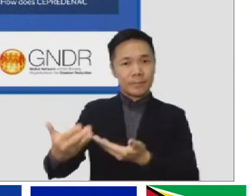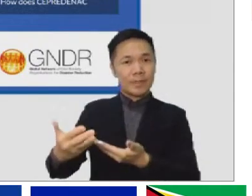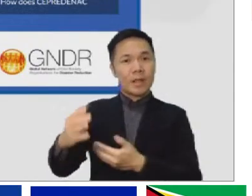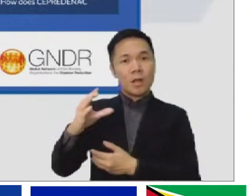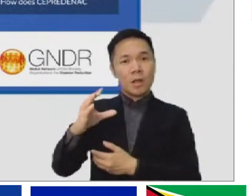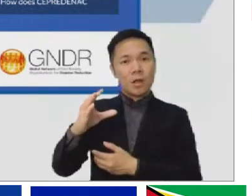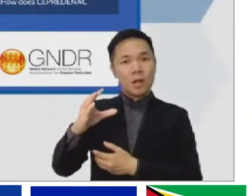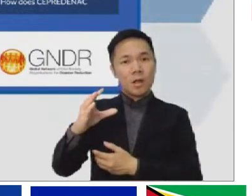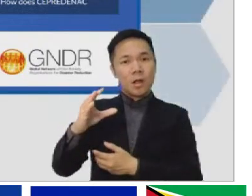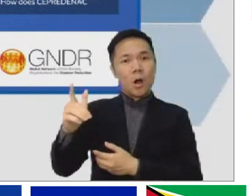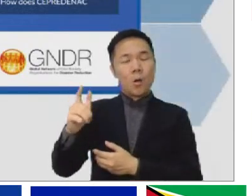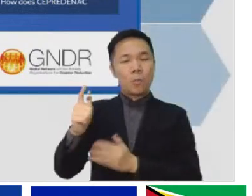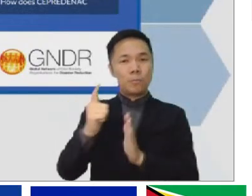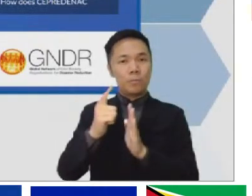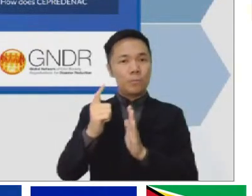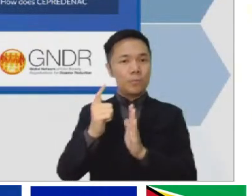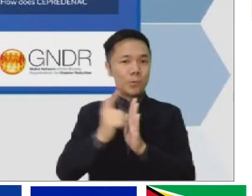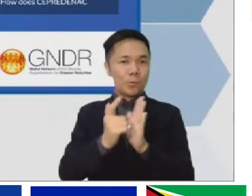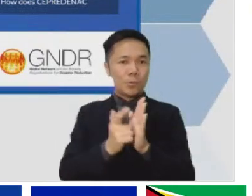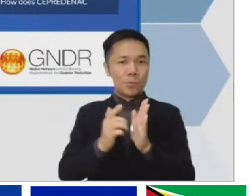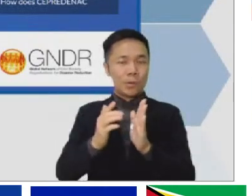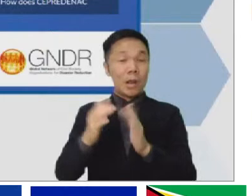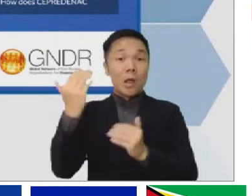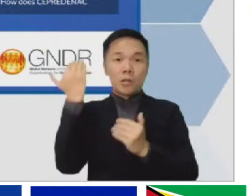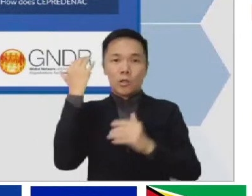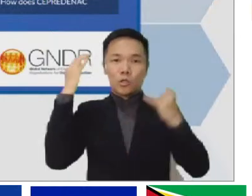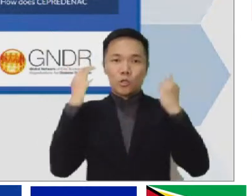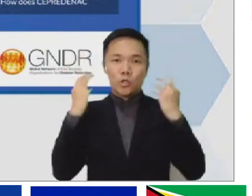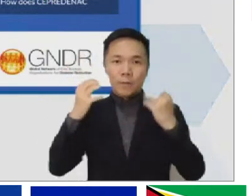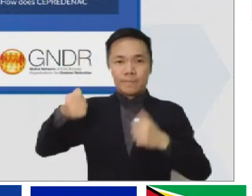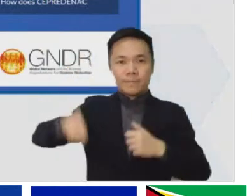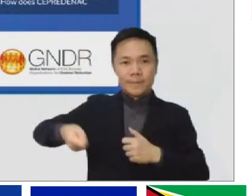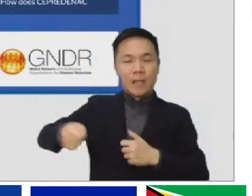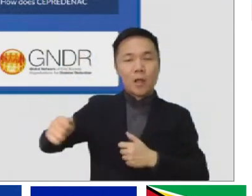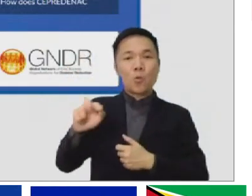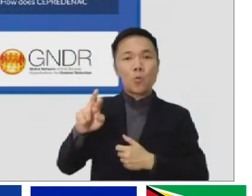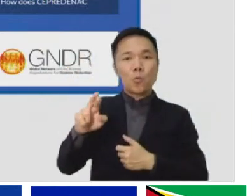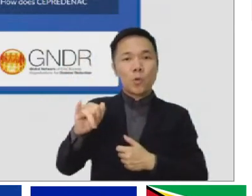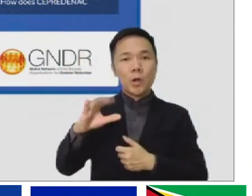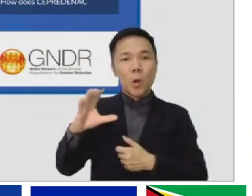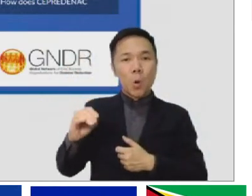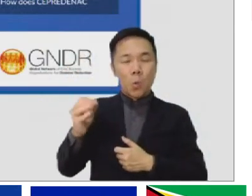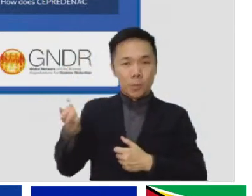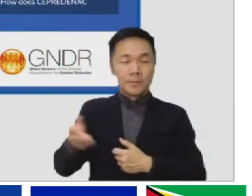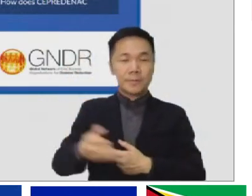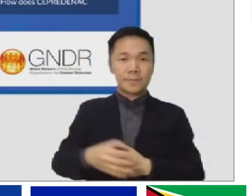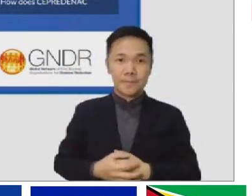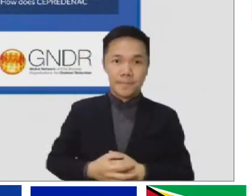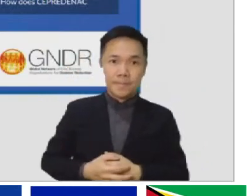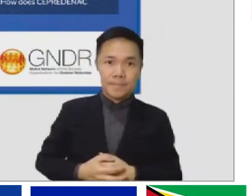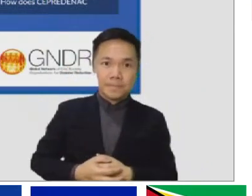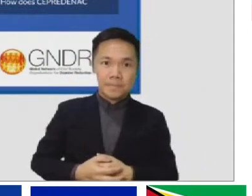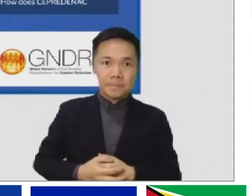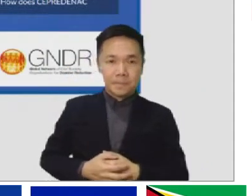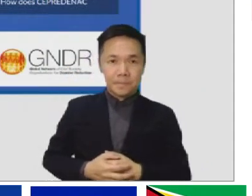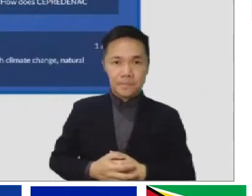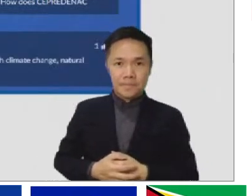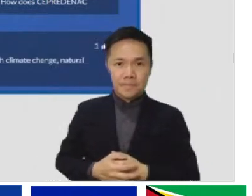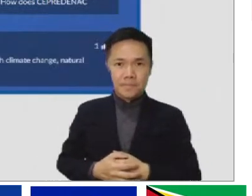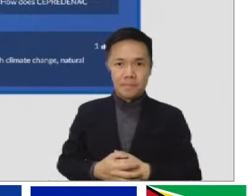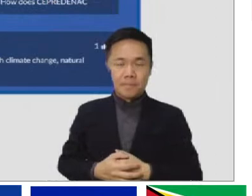interesting question which does remit to public confidence, I guess. Y dice,